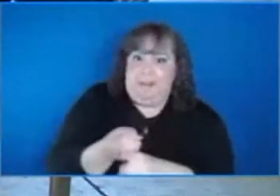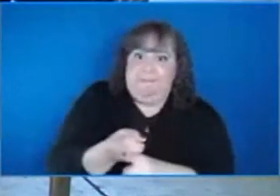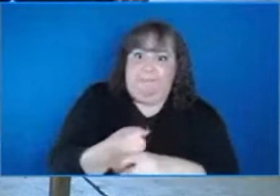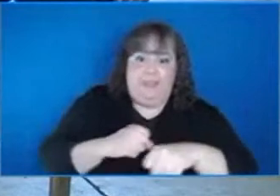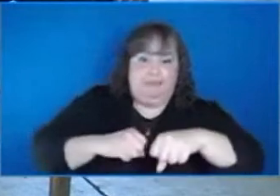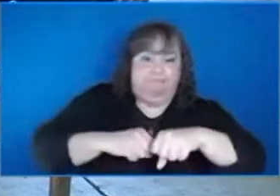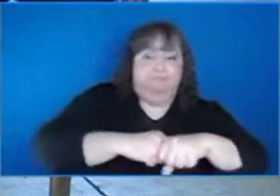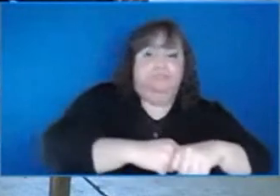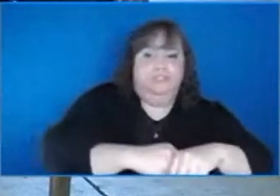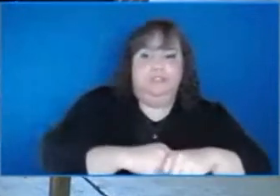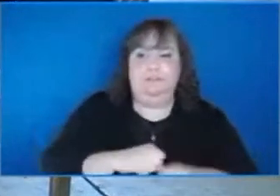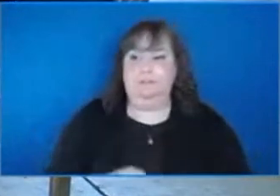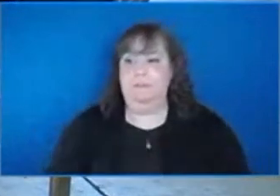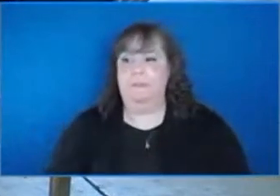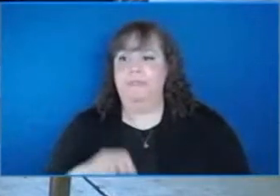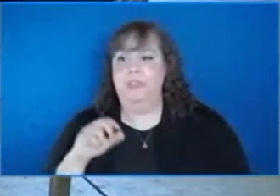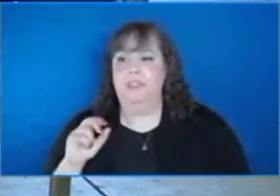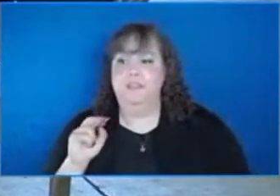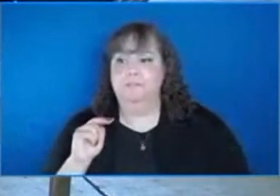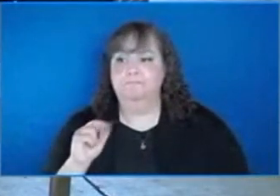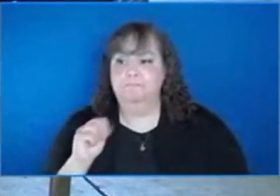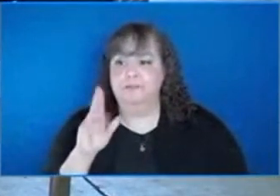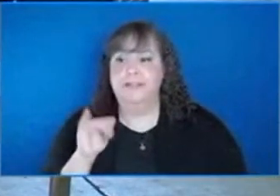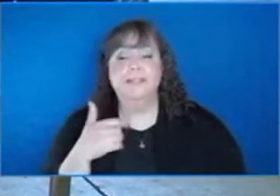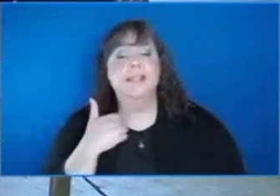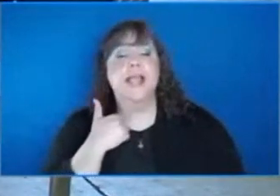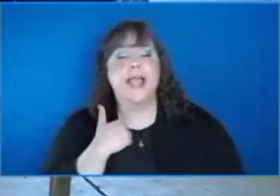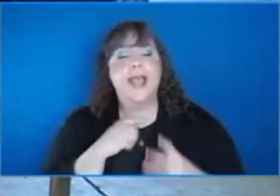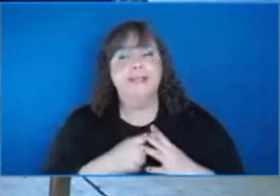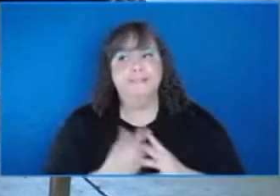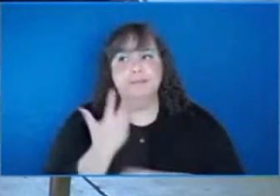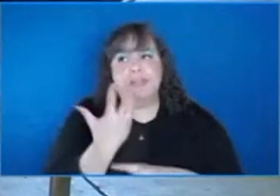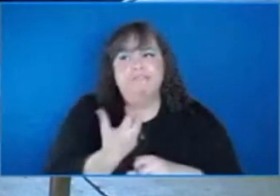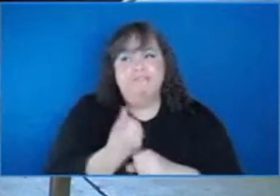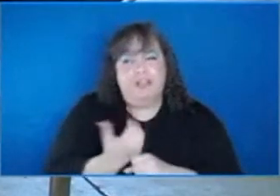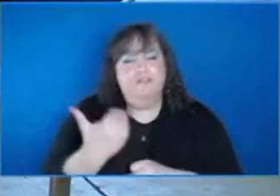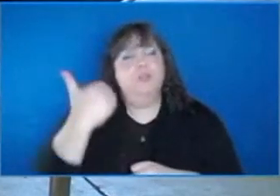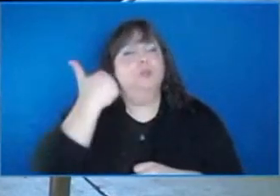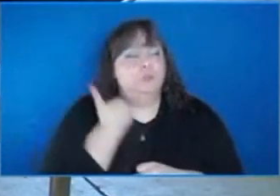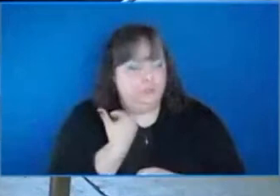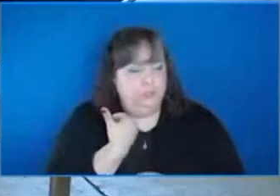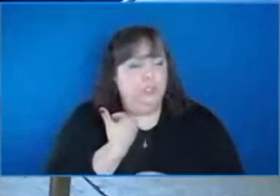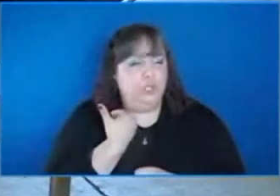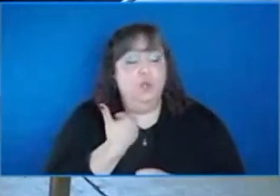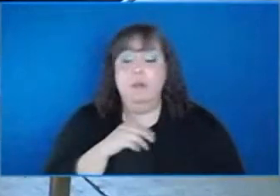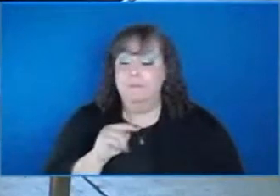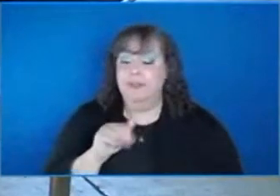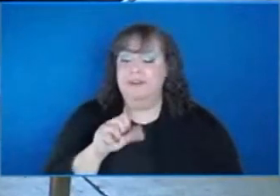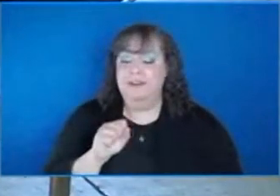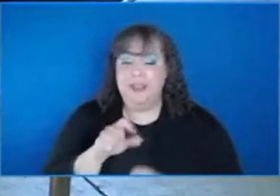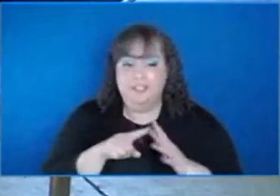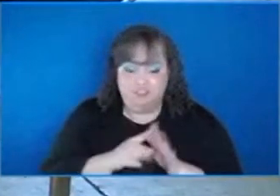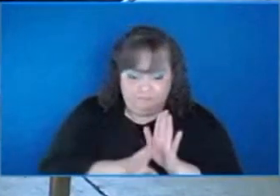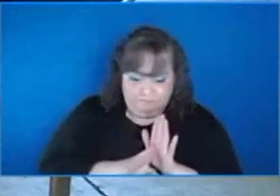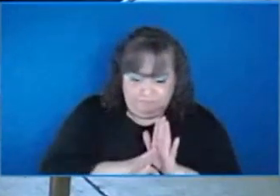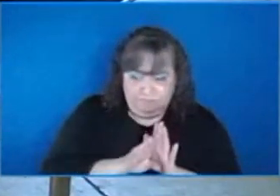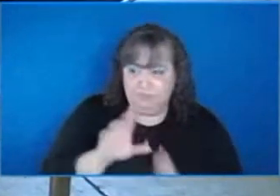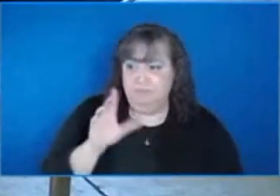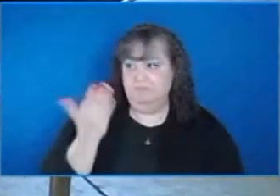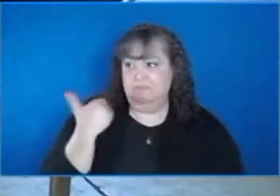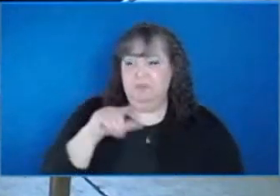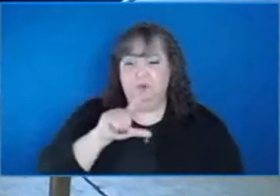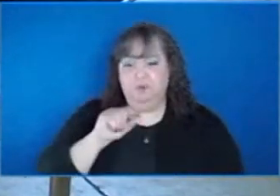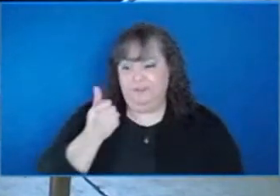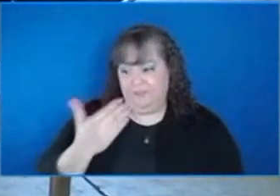DART for 5 years about when I started and joined the DART team. So NASA started initial development phase of DART in 2015, and I started